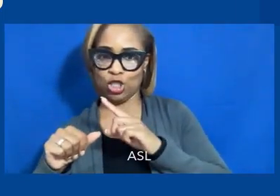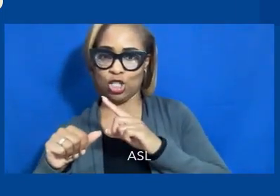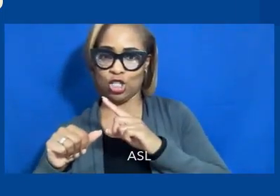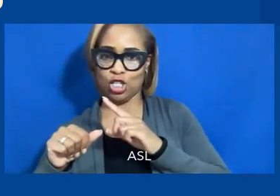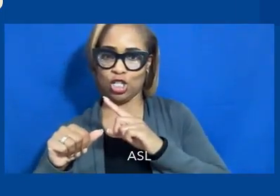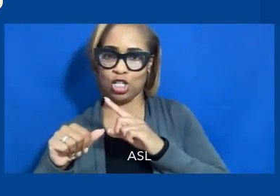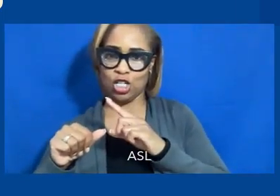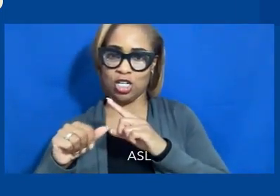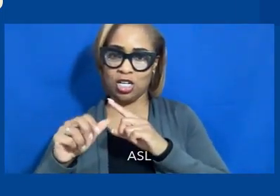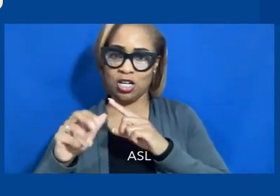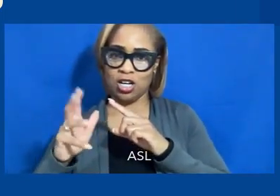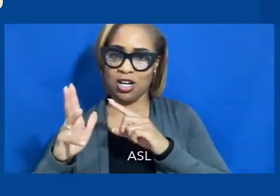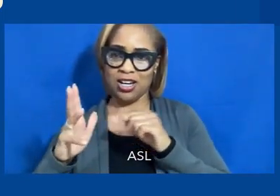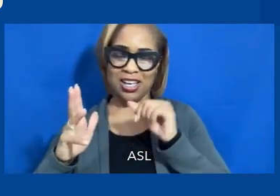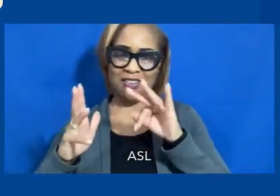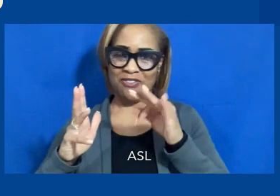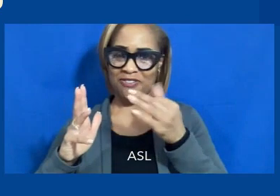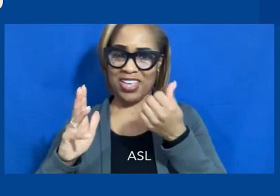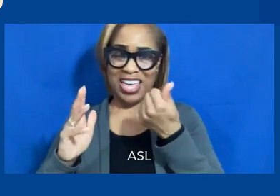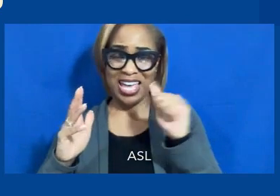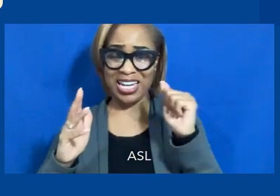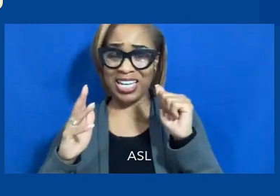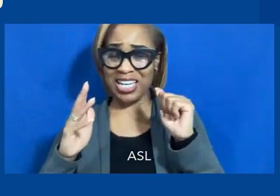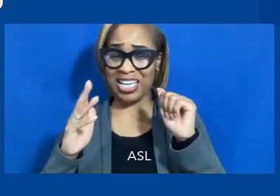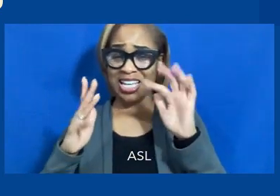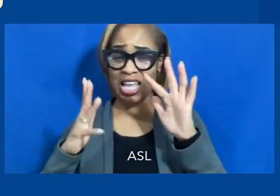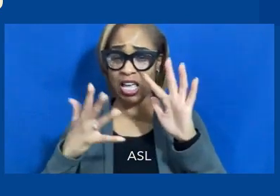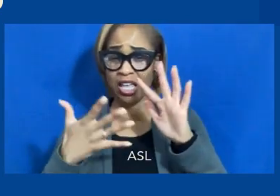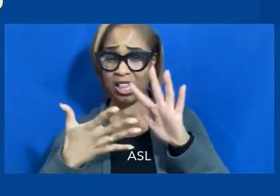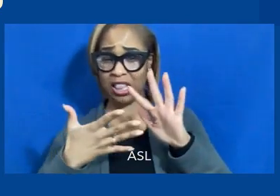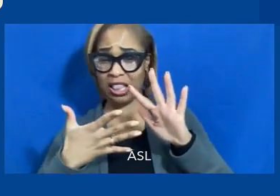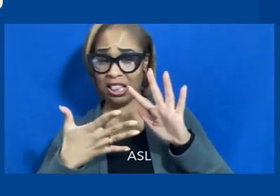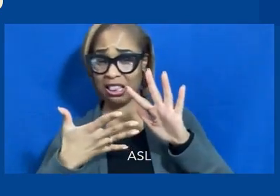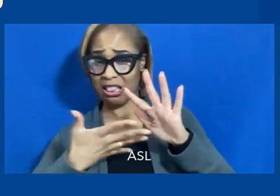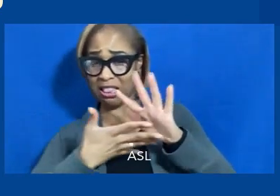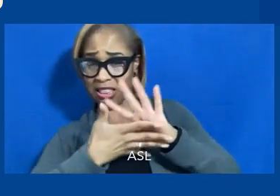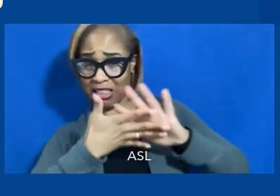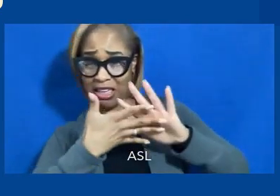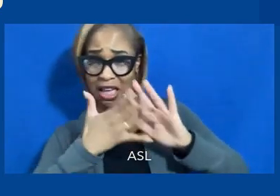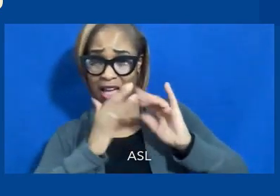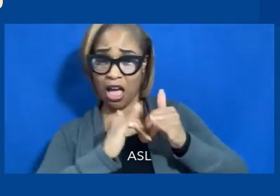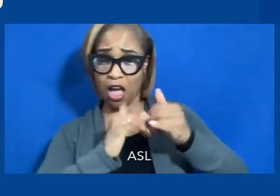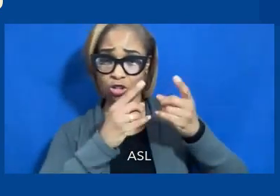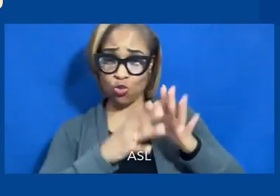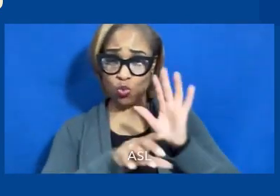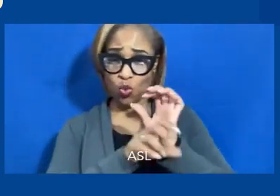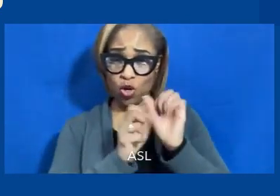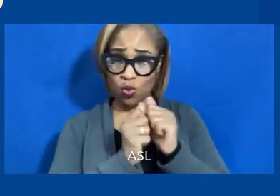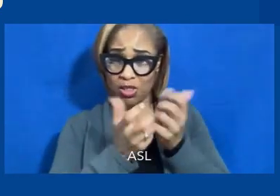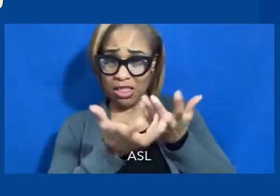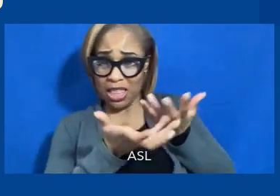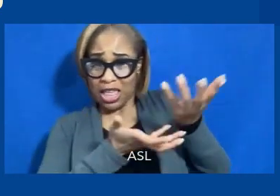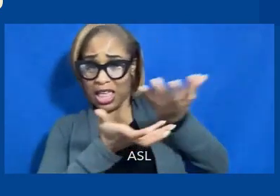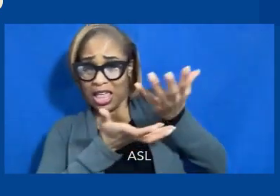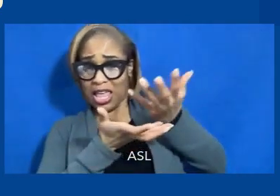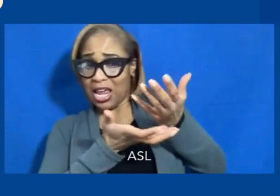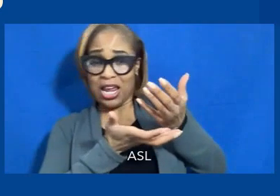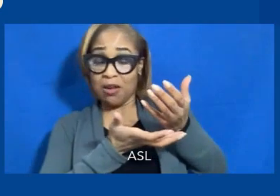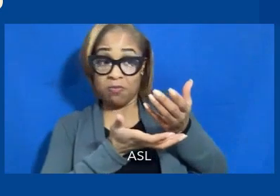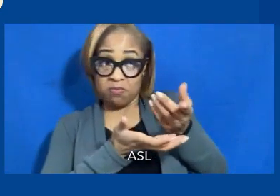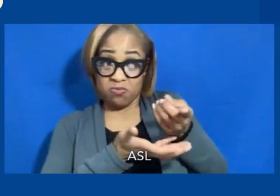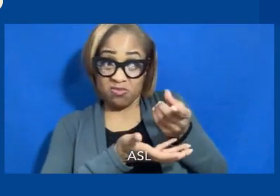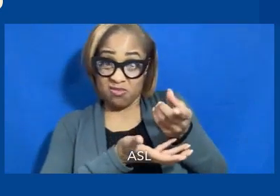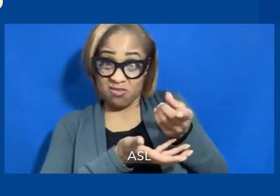there's any fuzziness around how the director is going to work with you. When the director is not on the